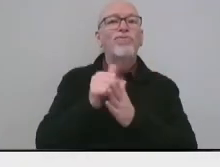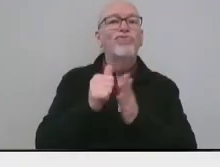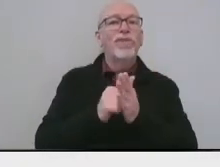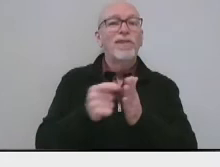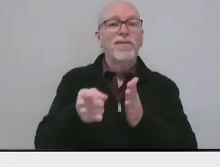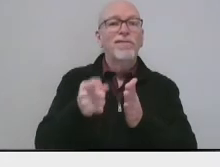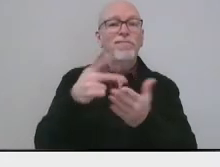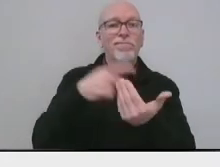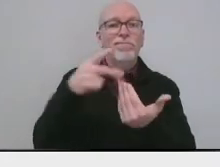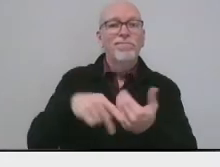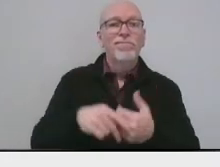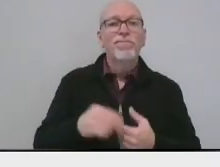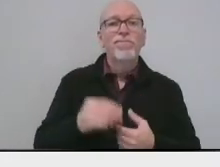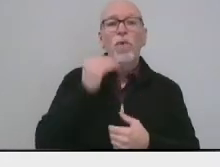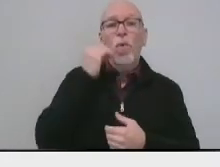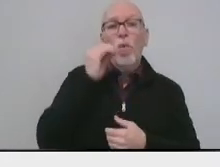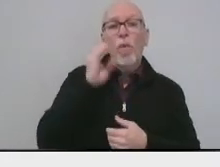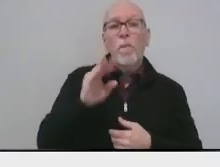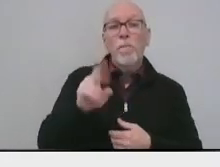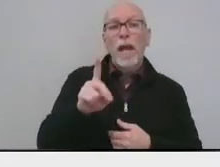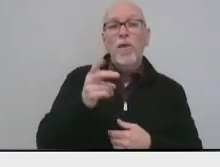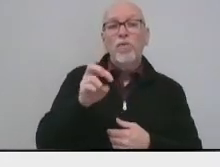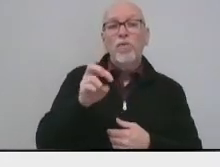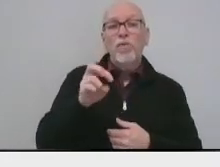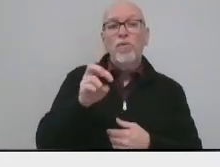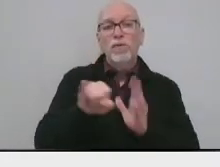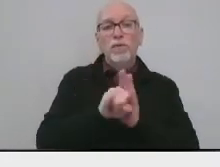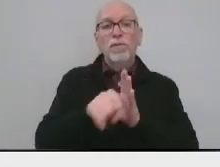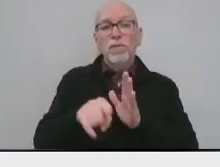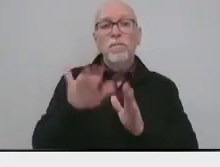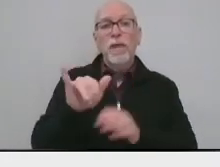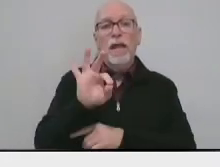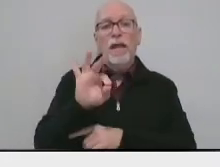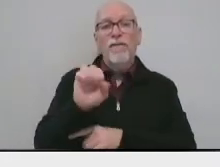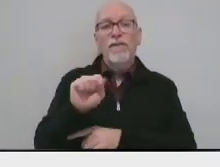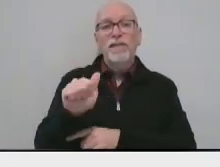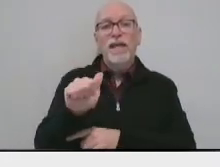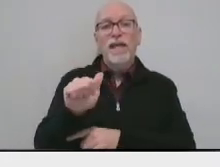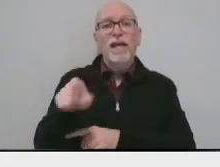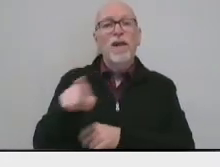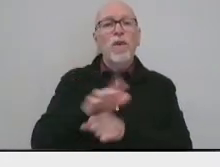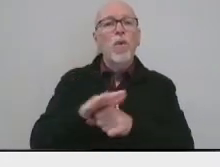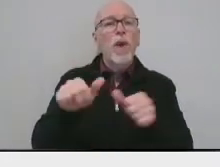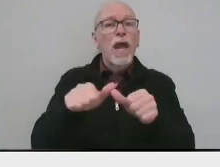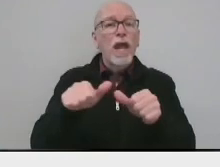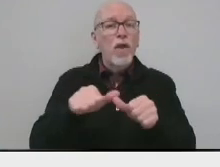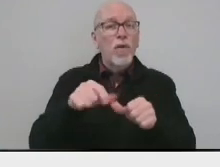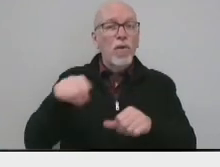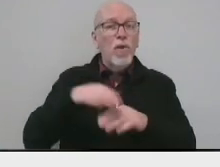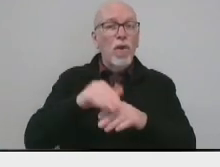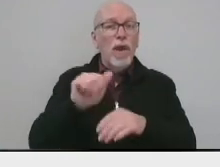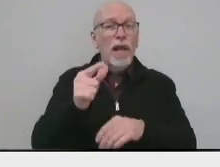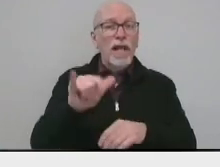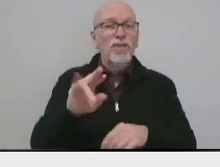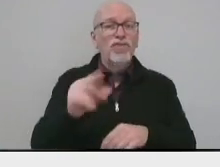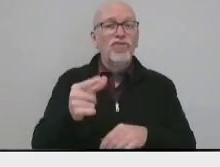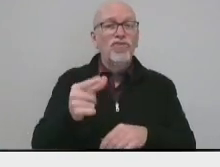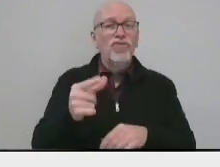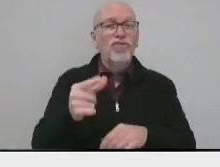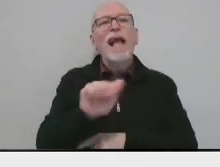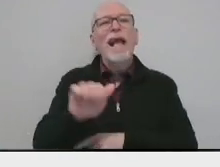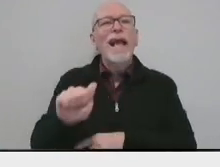Homebound Hoosiers are identified by the FSSA Local Area Agencies on Aging, or AAAs, and are